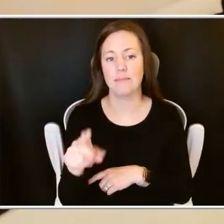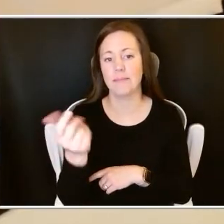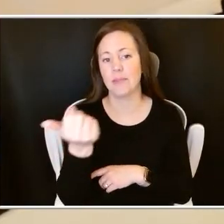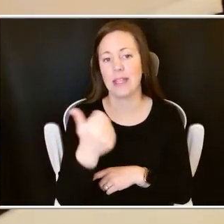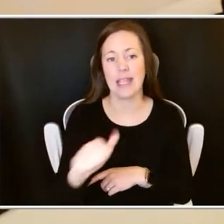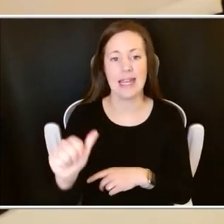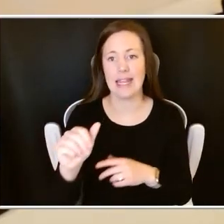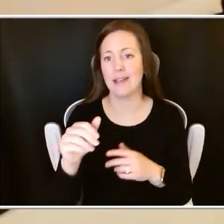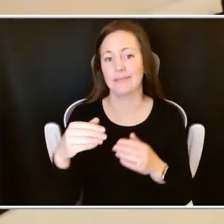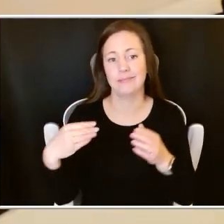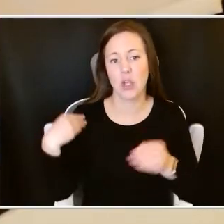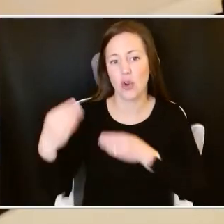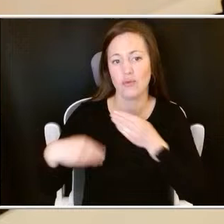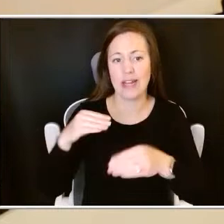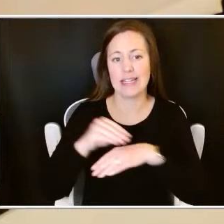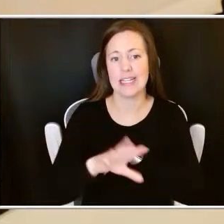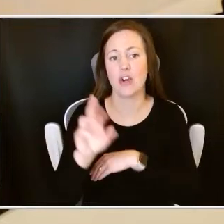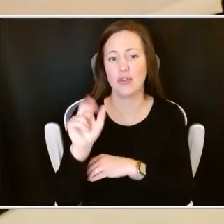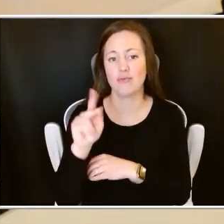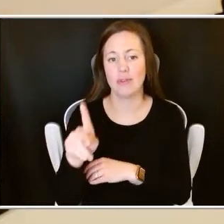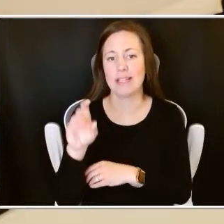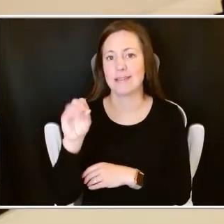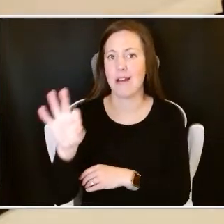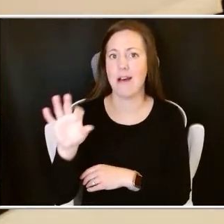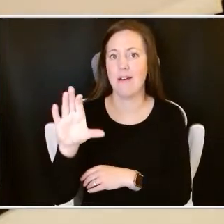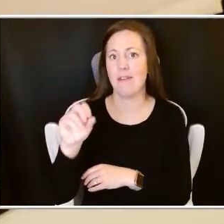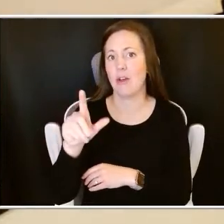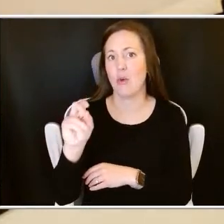hereditary risk of colon cancer.